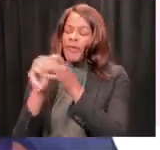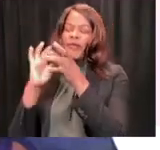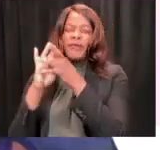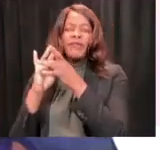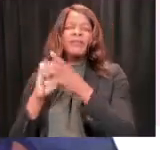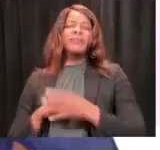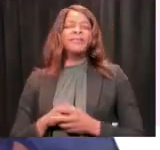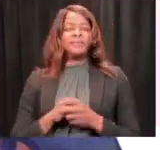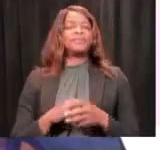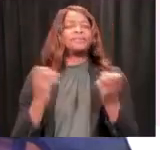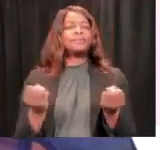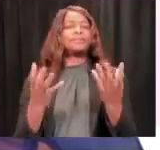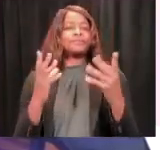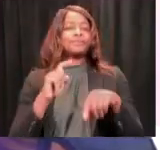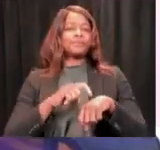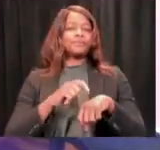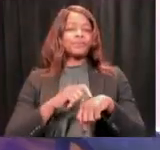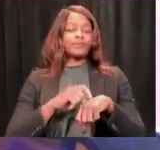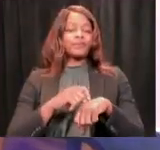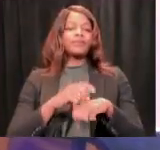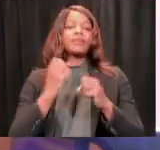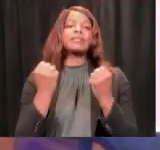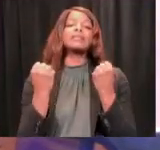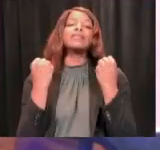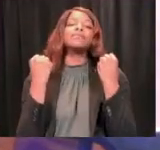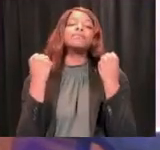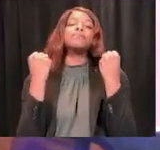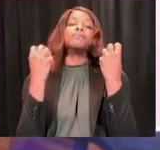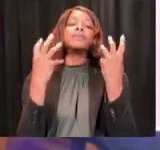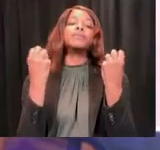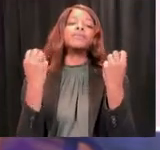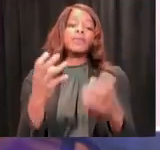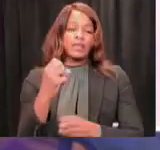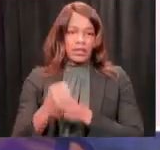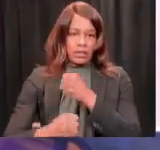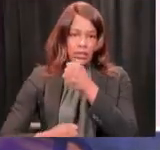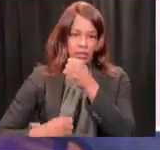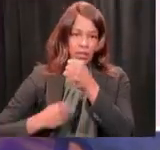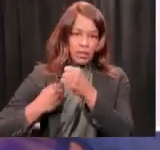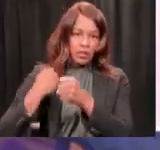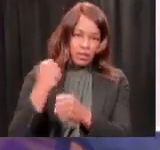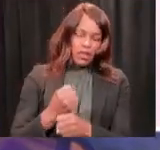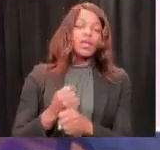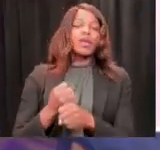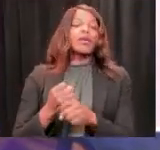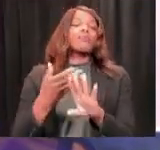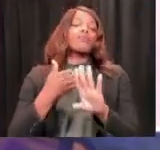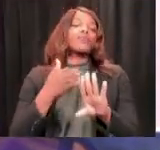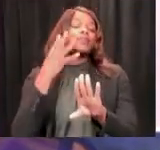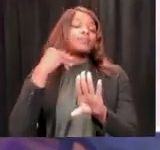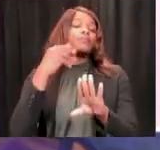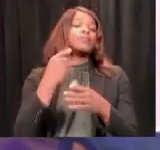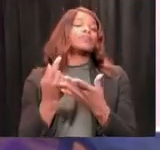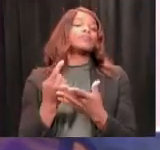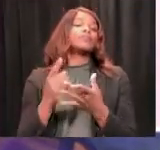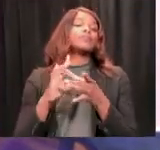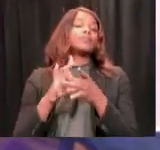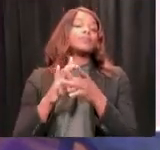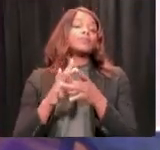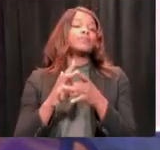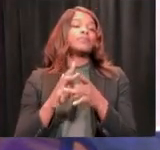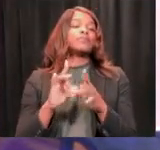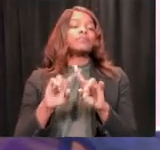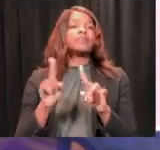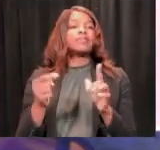been years since we've had certain relationships. And sometimes their relationships get better. And sometimes we have to learn how to live with where they